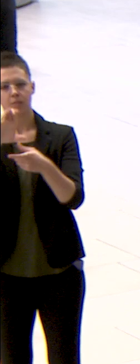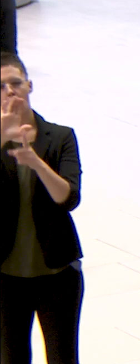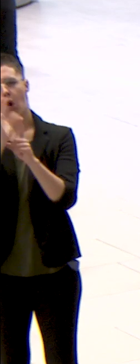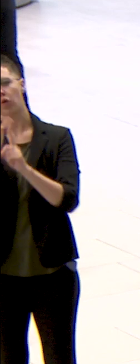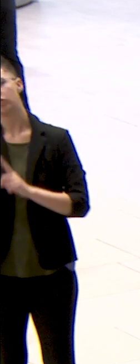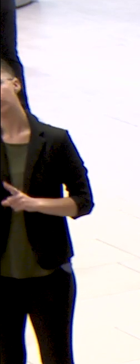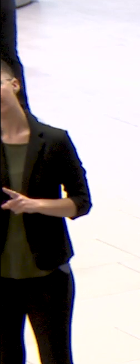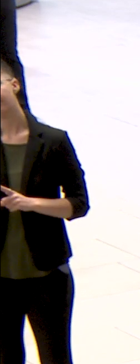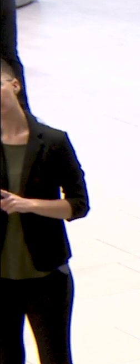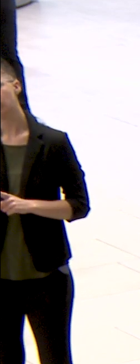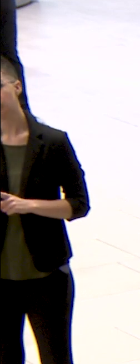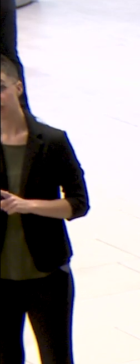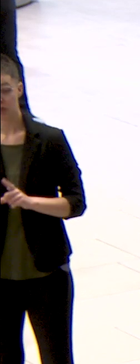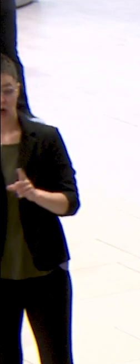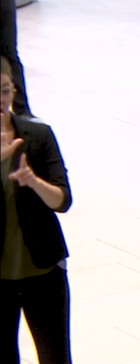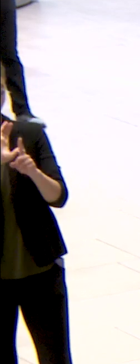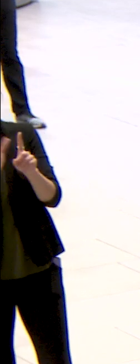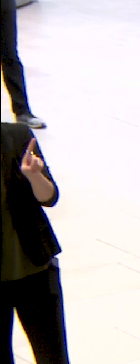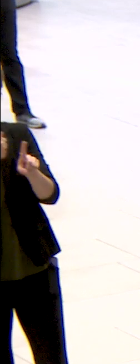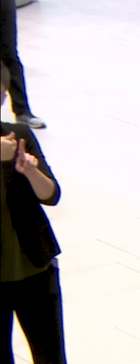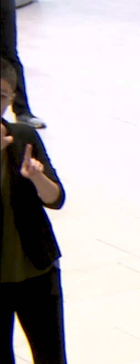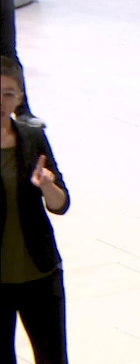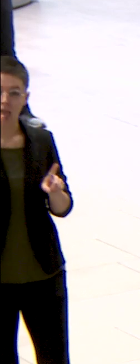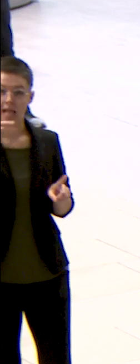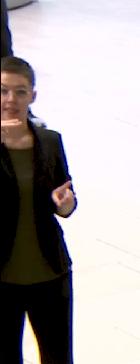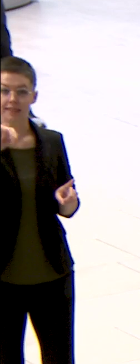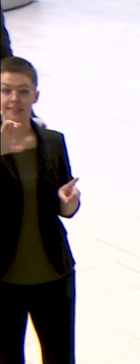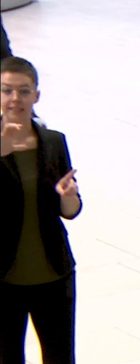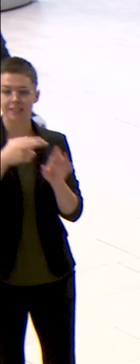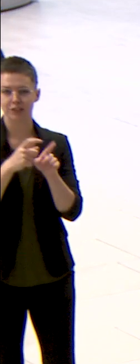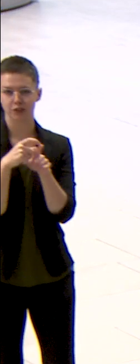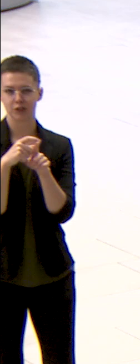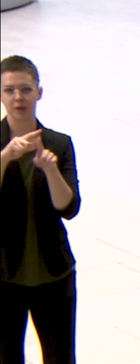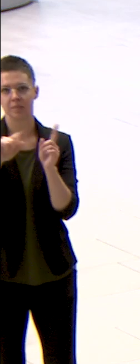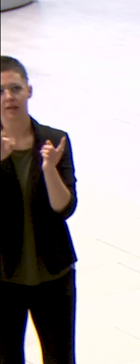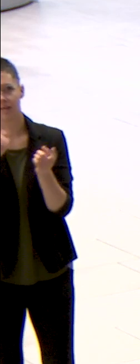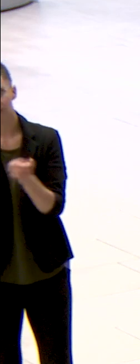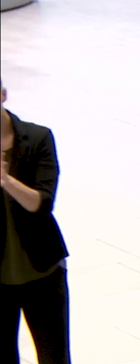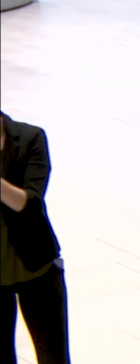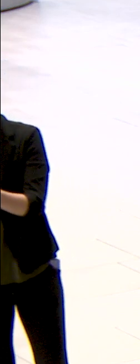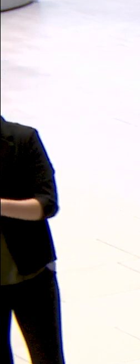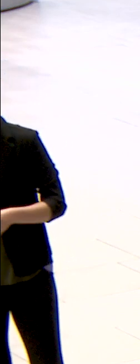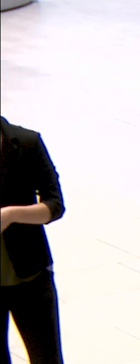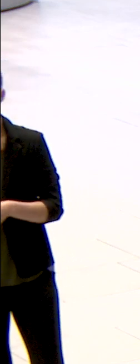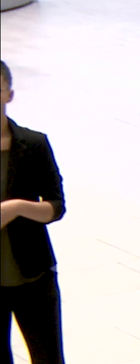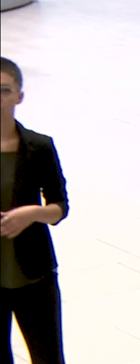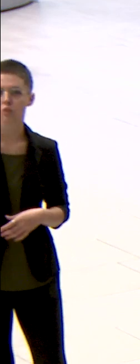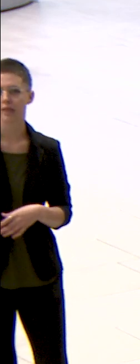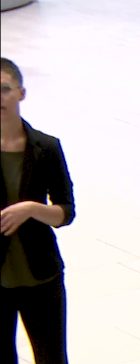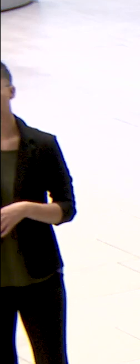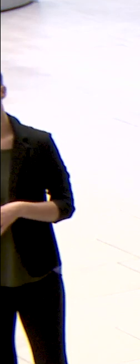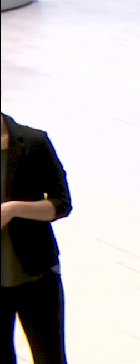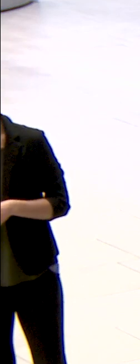cultures has been deemed an ethnic term, but it is not. If you're into Web3 or NFT, in the NFT space or crypto spaces, that's